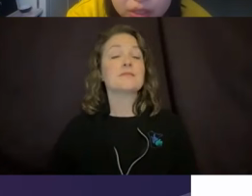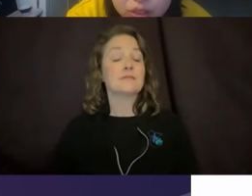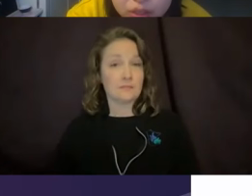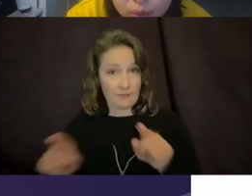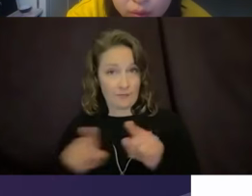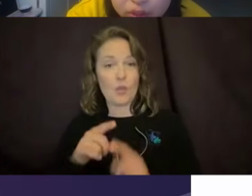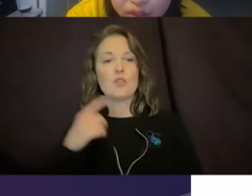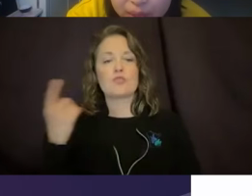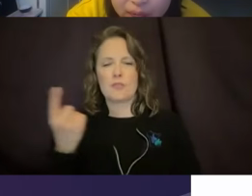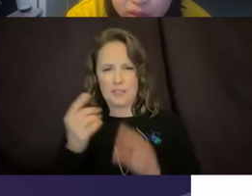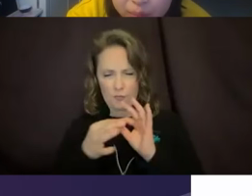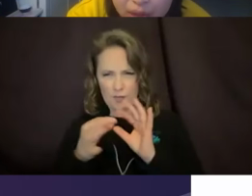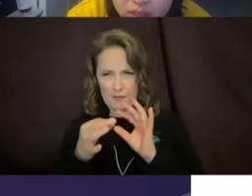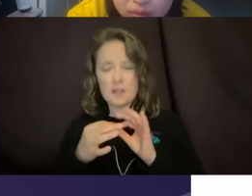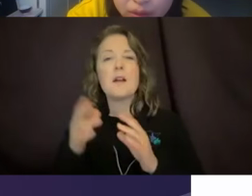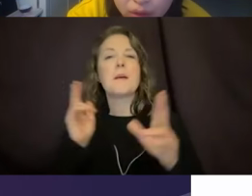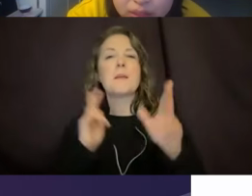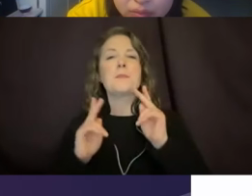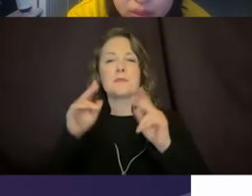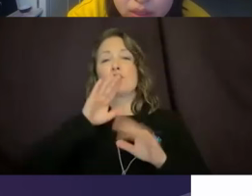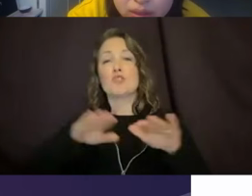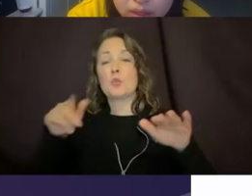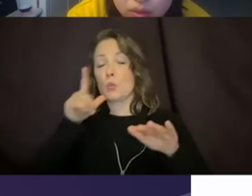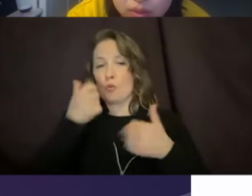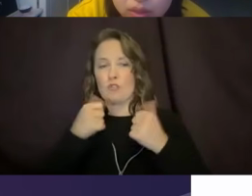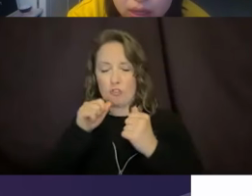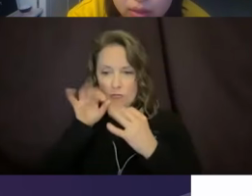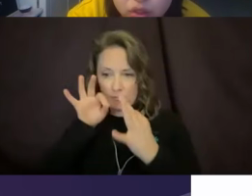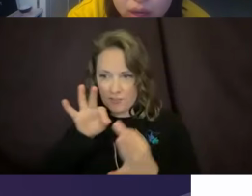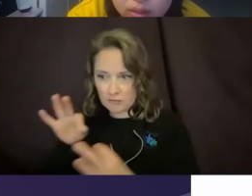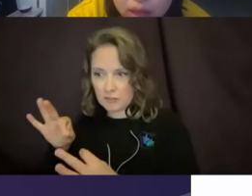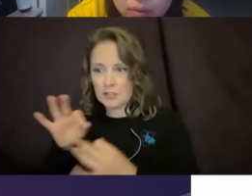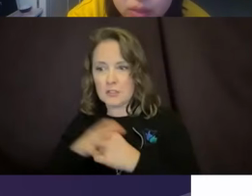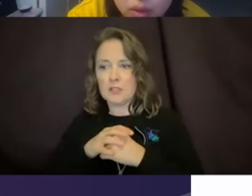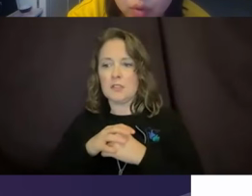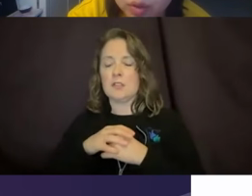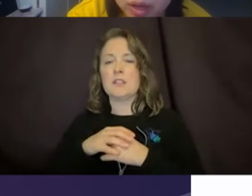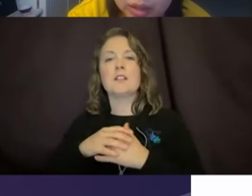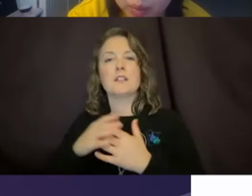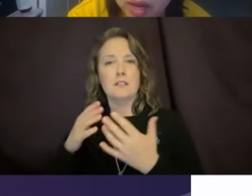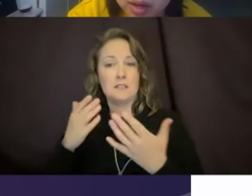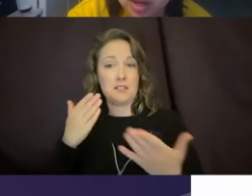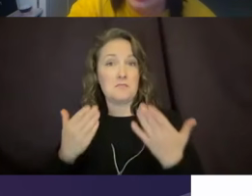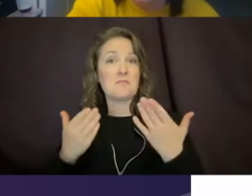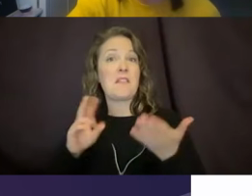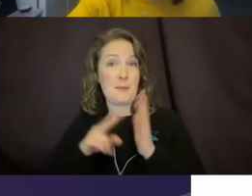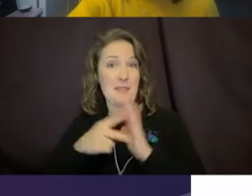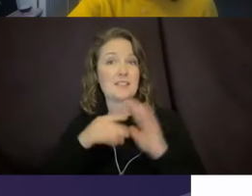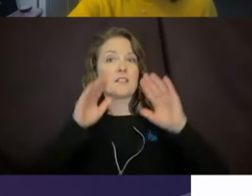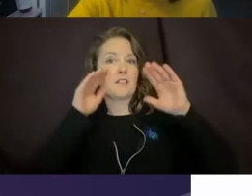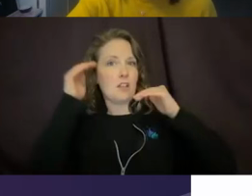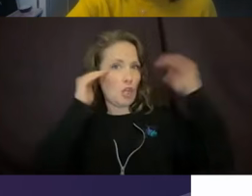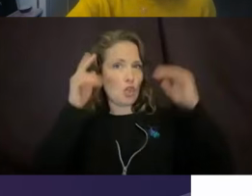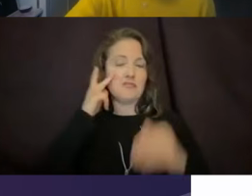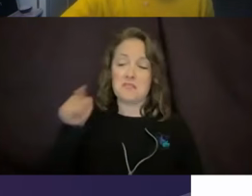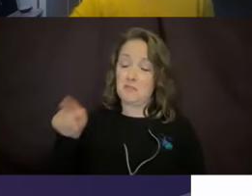how perfectionism and overachievement, and also passive and aggressiveness, can lead adults in the child's lives overlooking their pain and not seeing the need to check